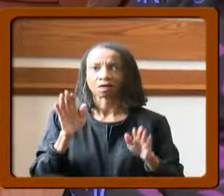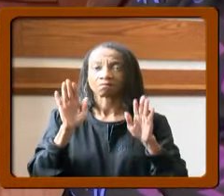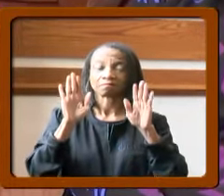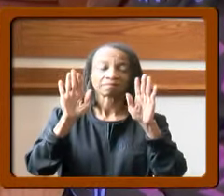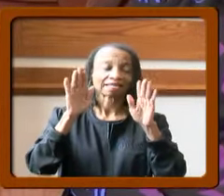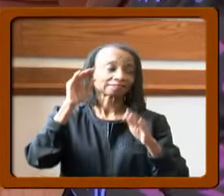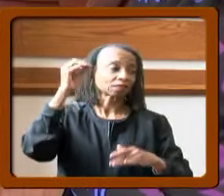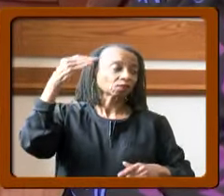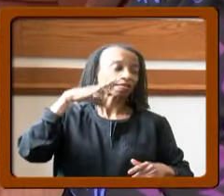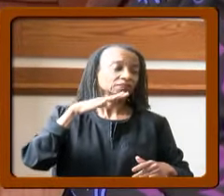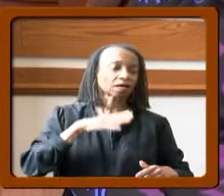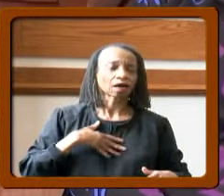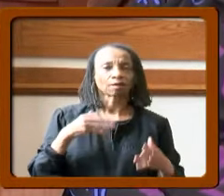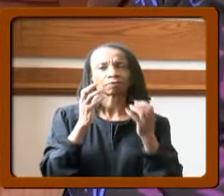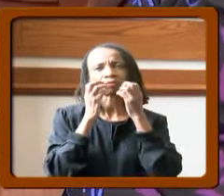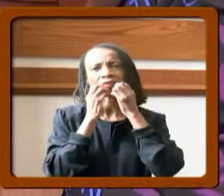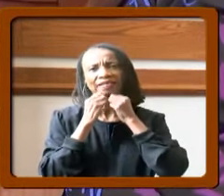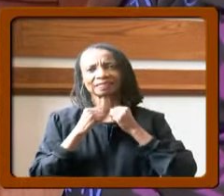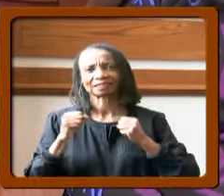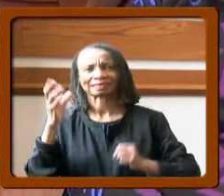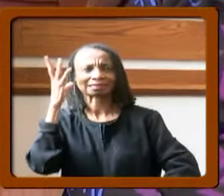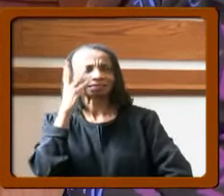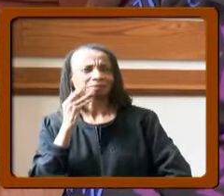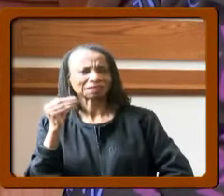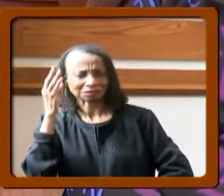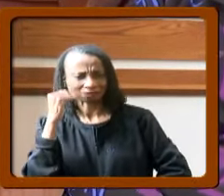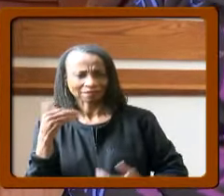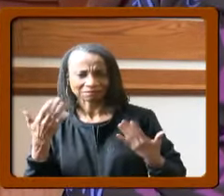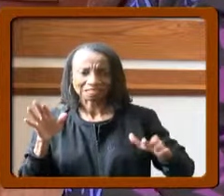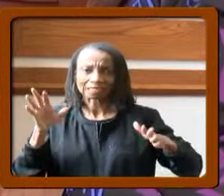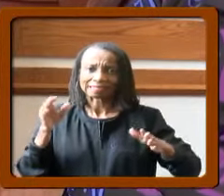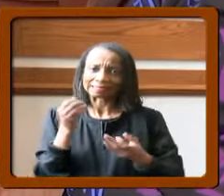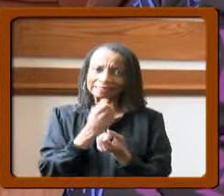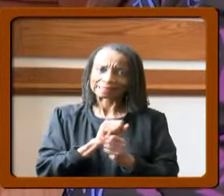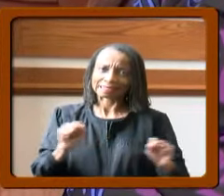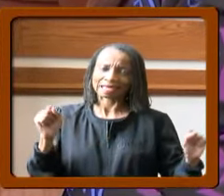grace, how sweet the sound that saved a wretch like me. I